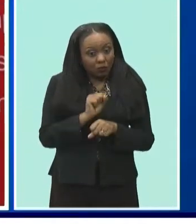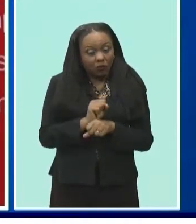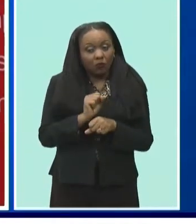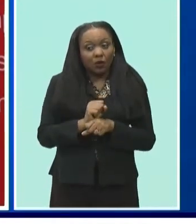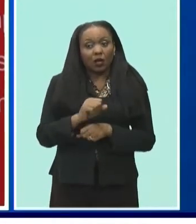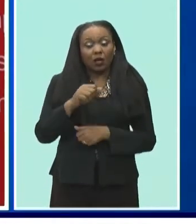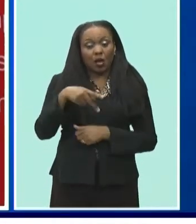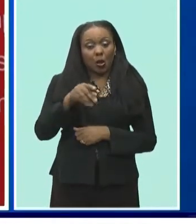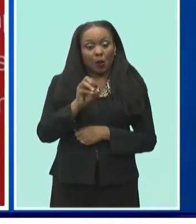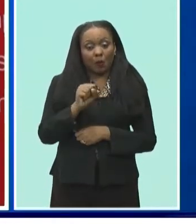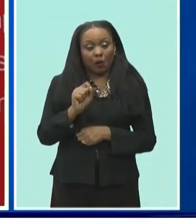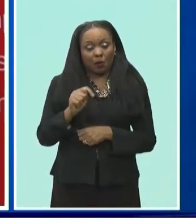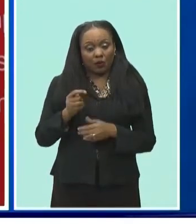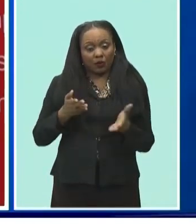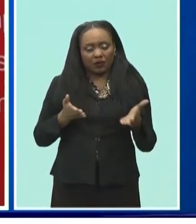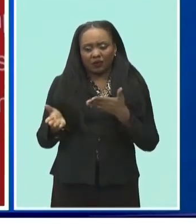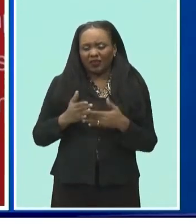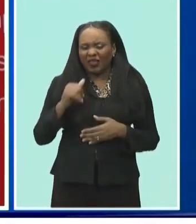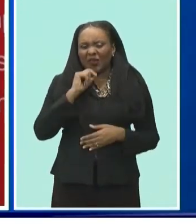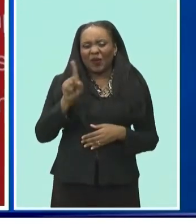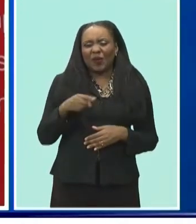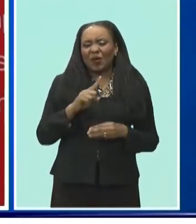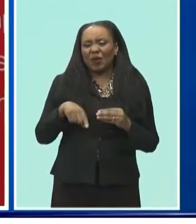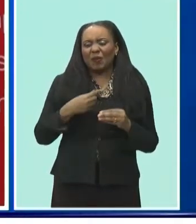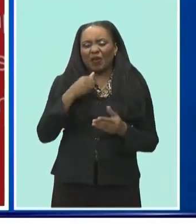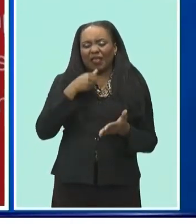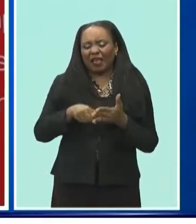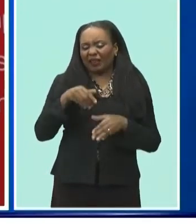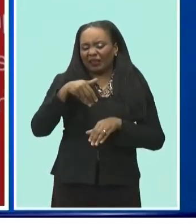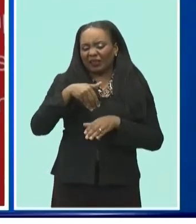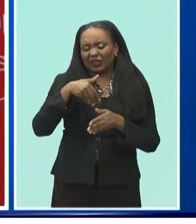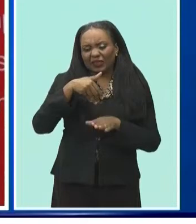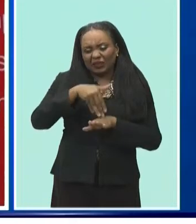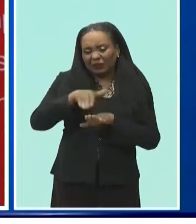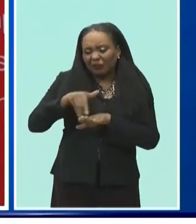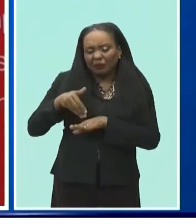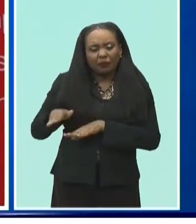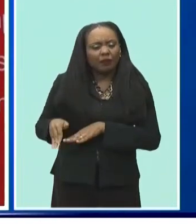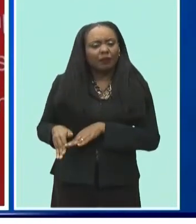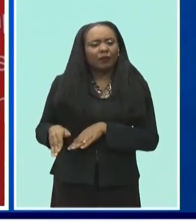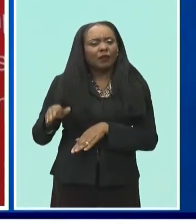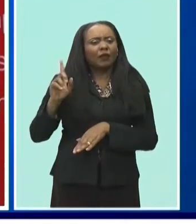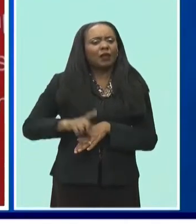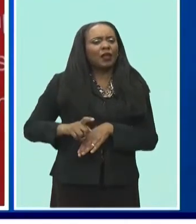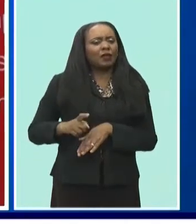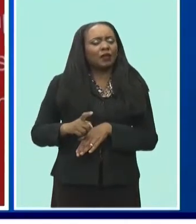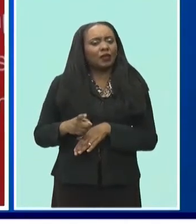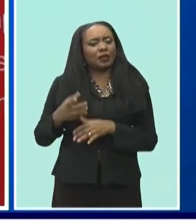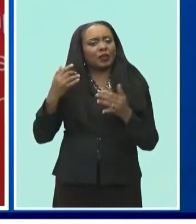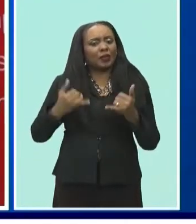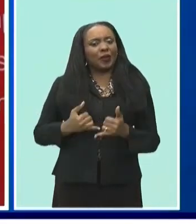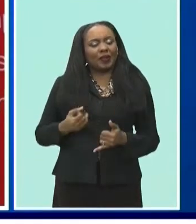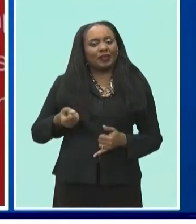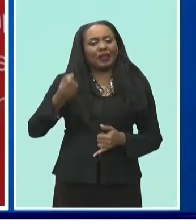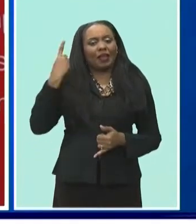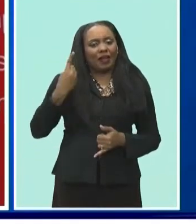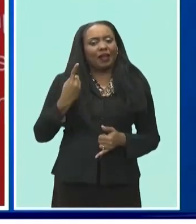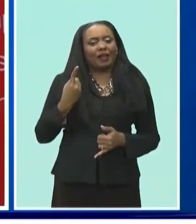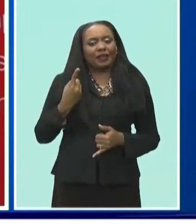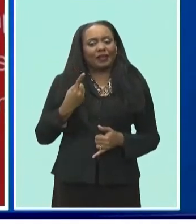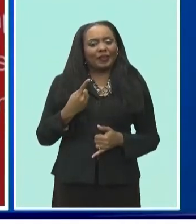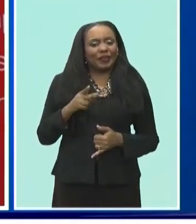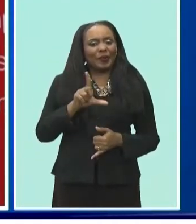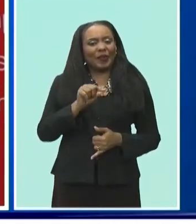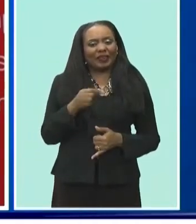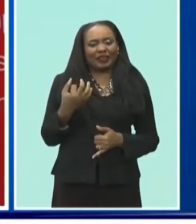they will have to deliver more than just mail to remain relevant in a 21st century environment. You have to be